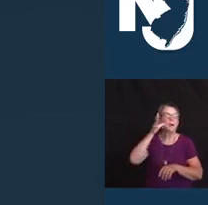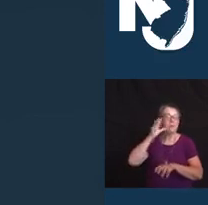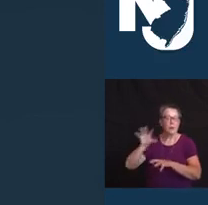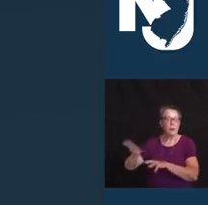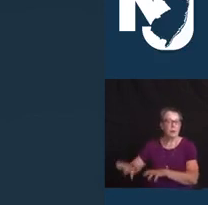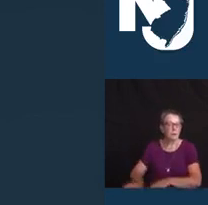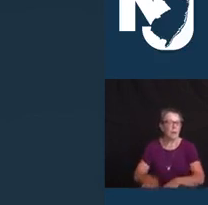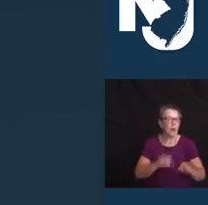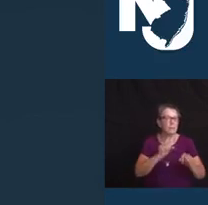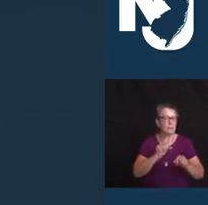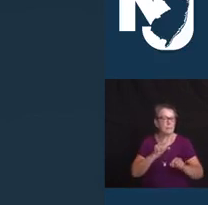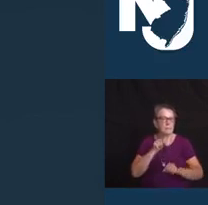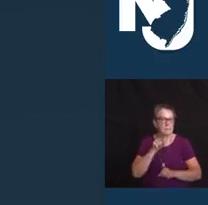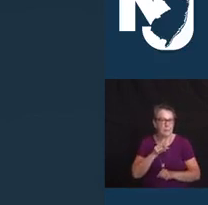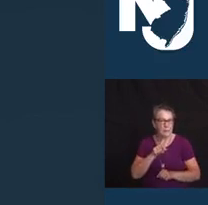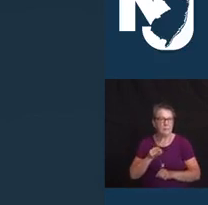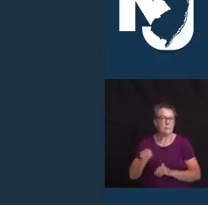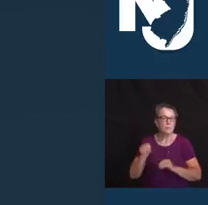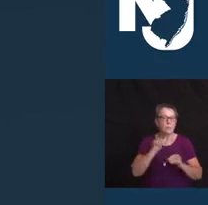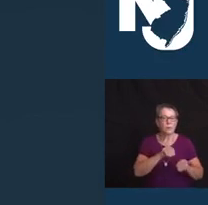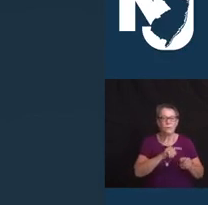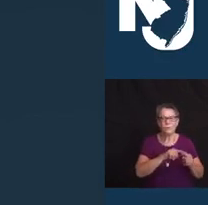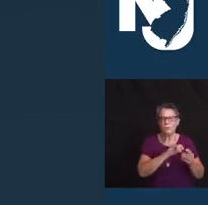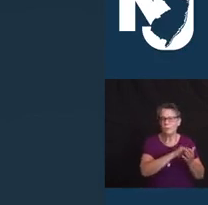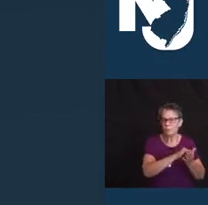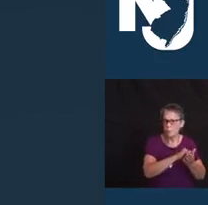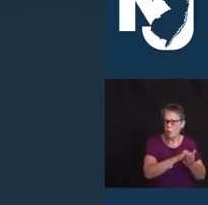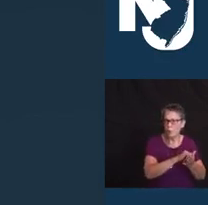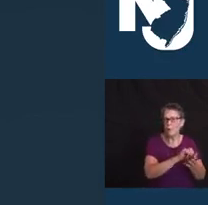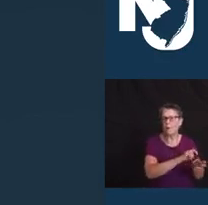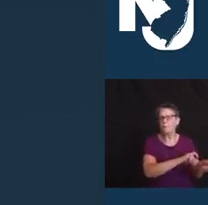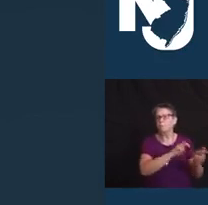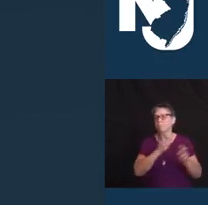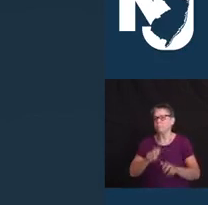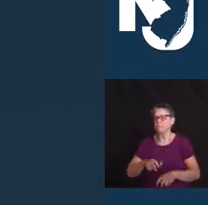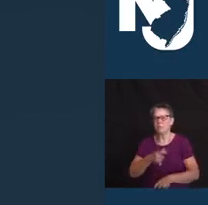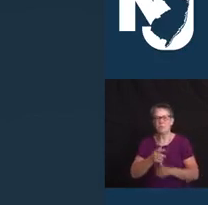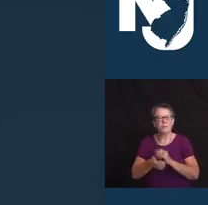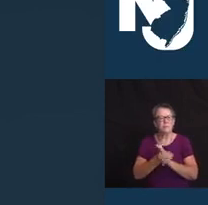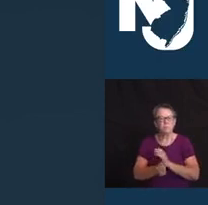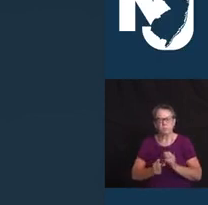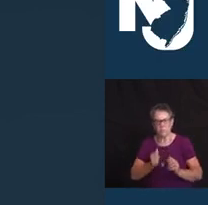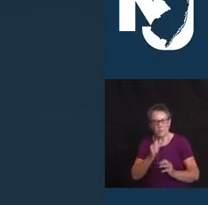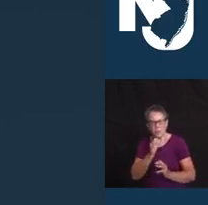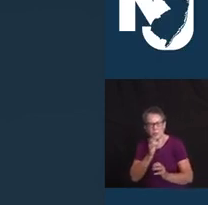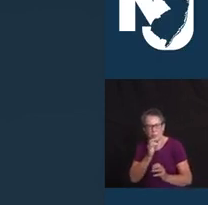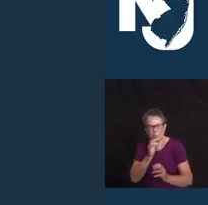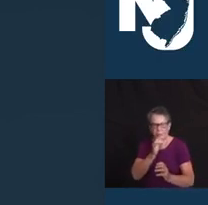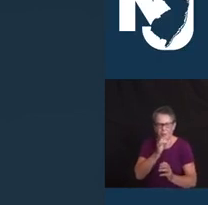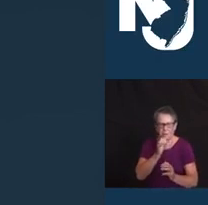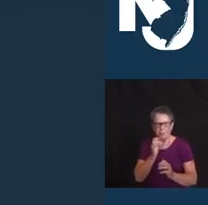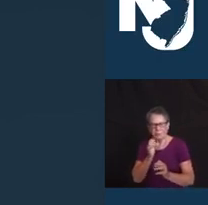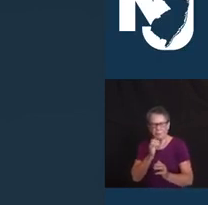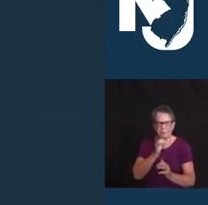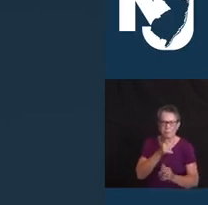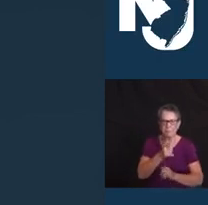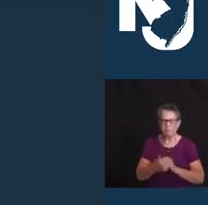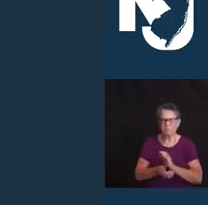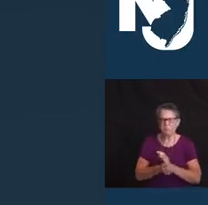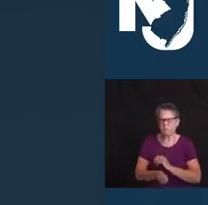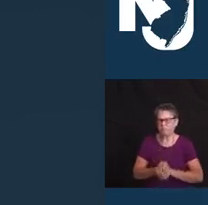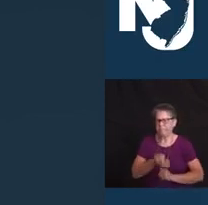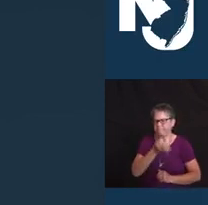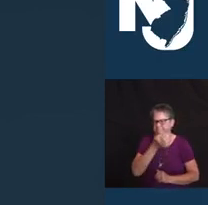as a saxophonist. I want to make sure the folks to my left and right are paying attention on this one. And by the age of 15, he was